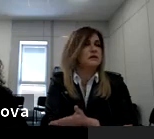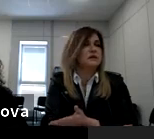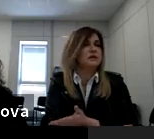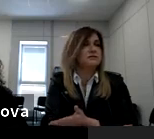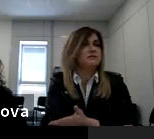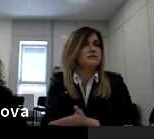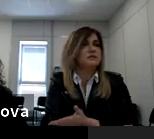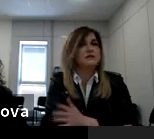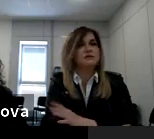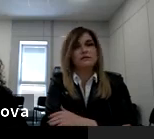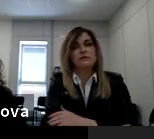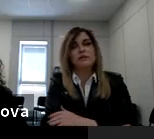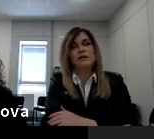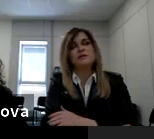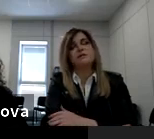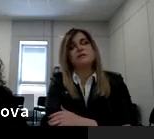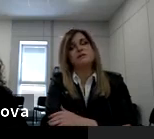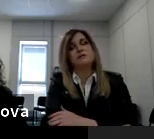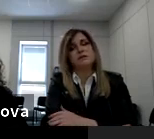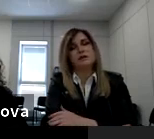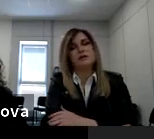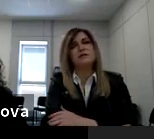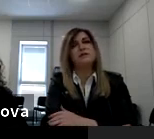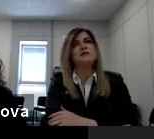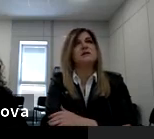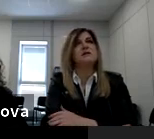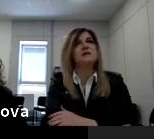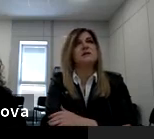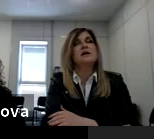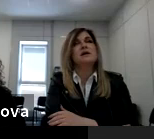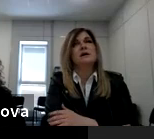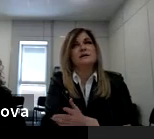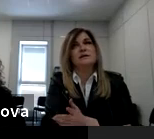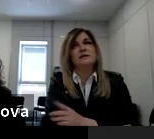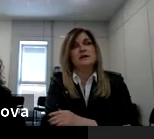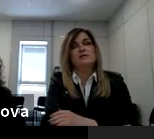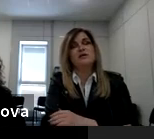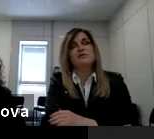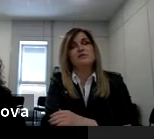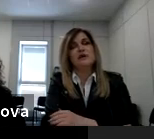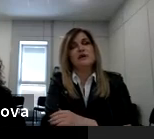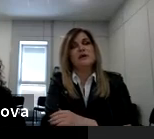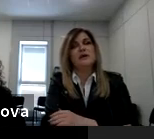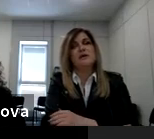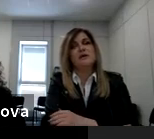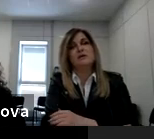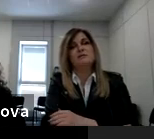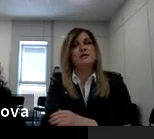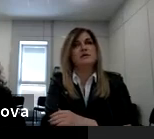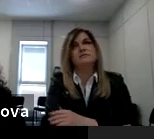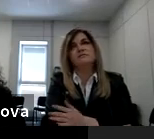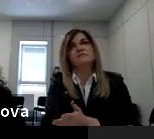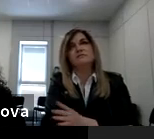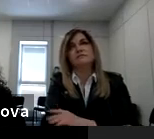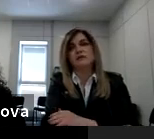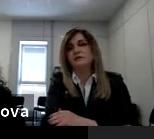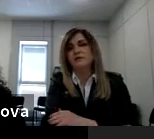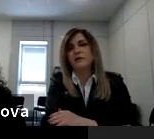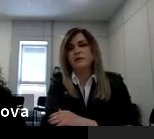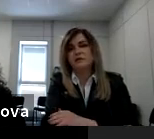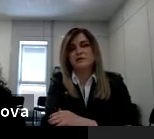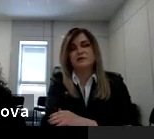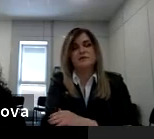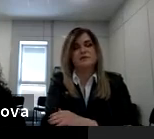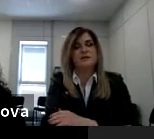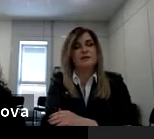again, with the in-ground luminaires, sometimes this aluminum frame can become not